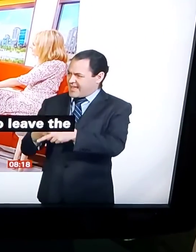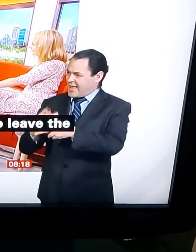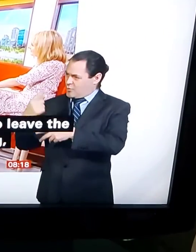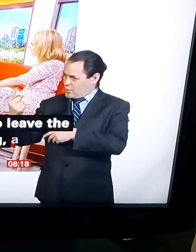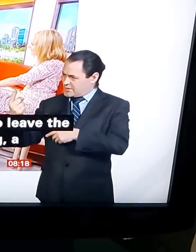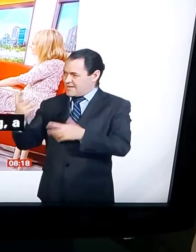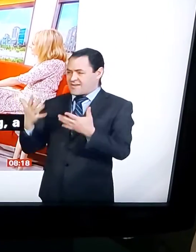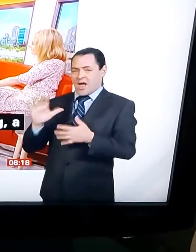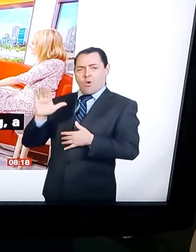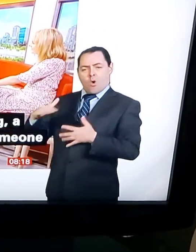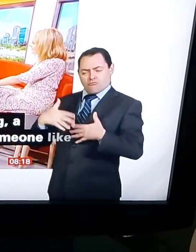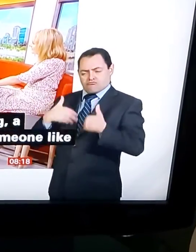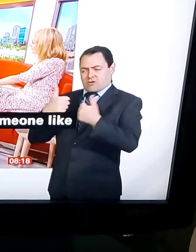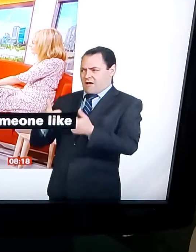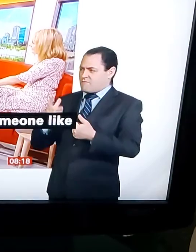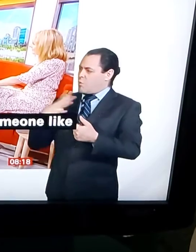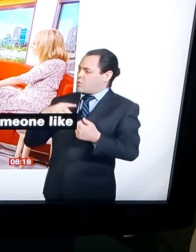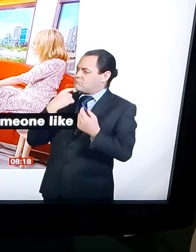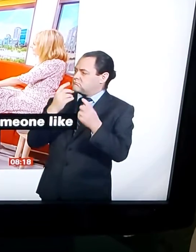home recovering from coronavirus?